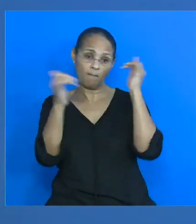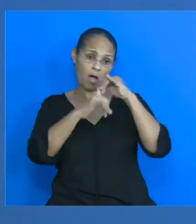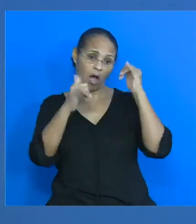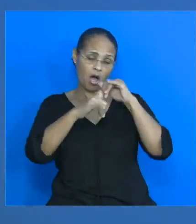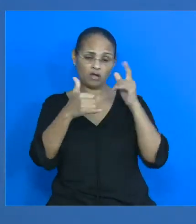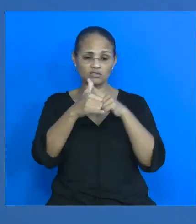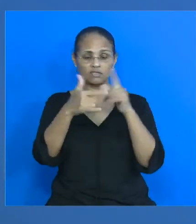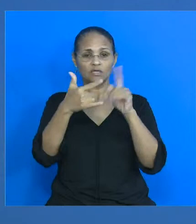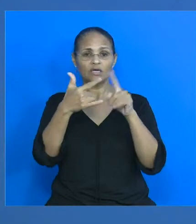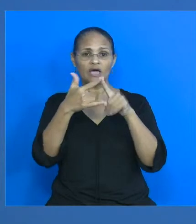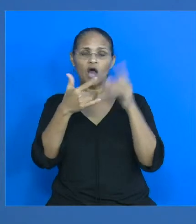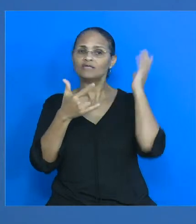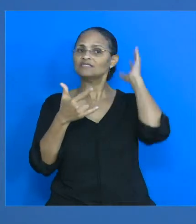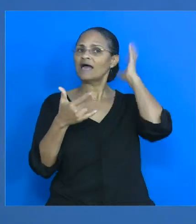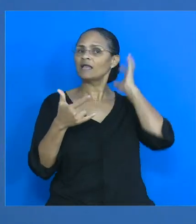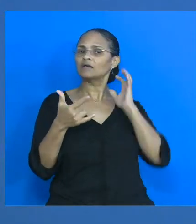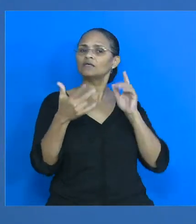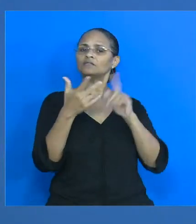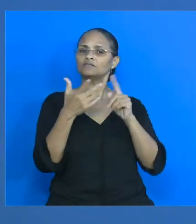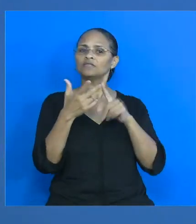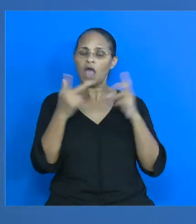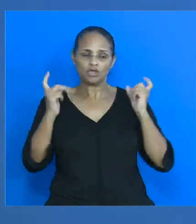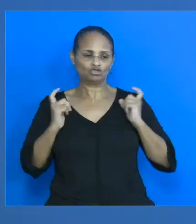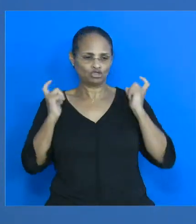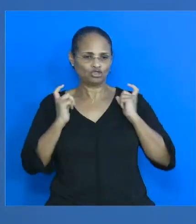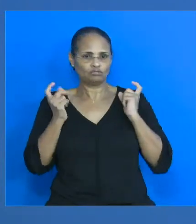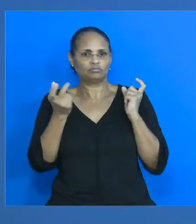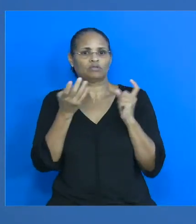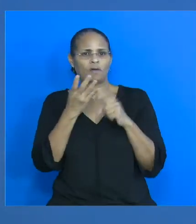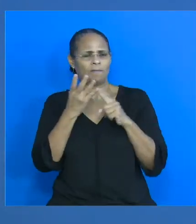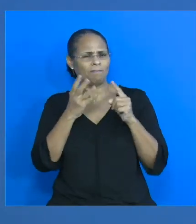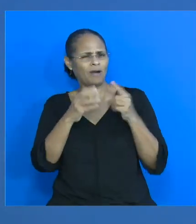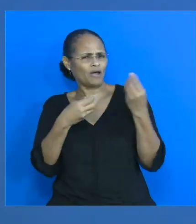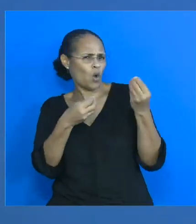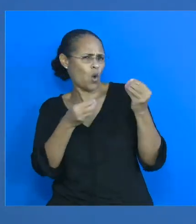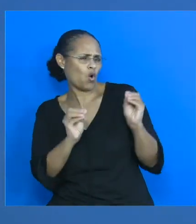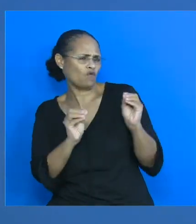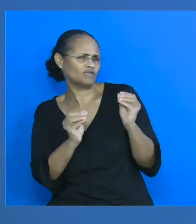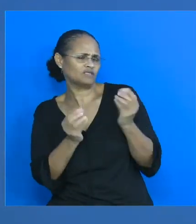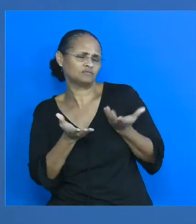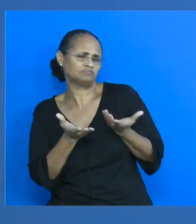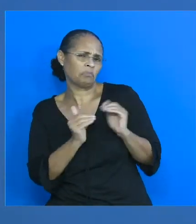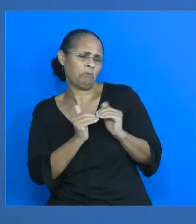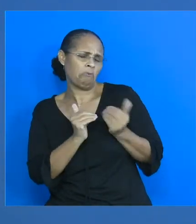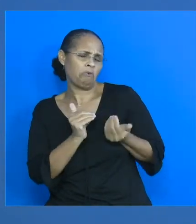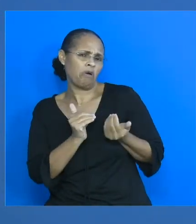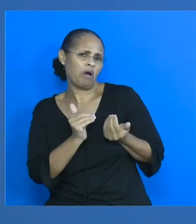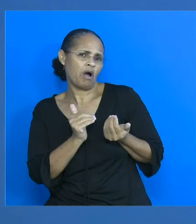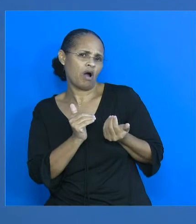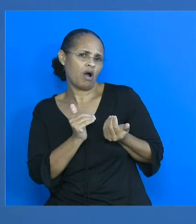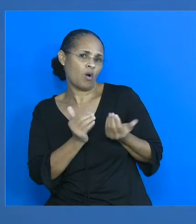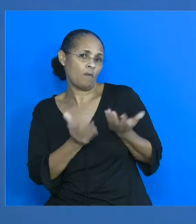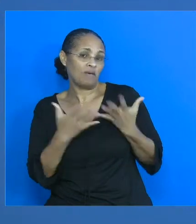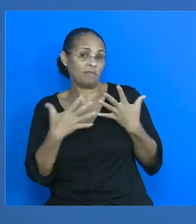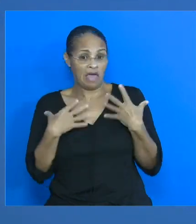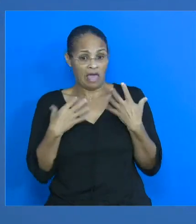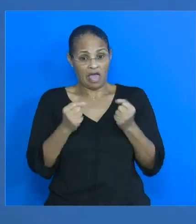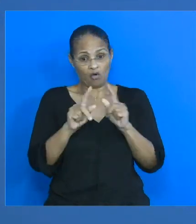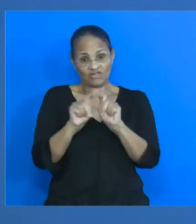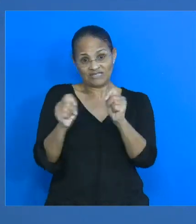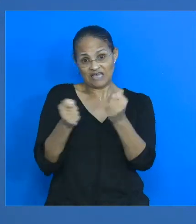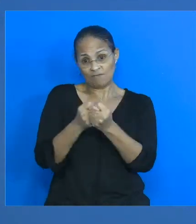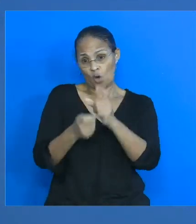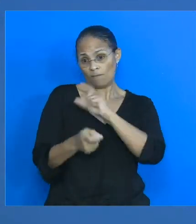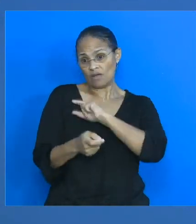about salons and gyms, etc. In terms of offices, is there any way for maybe it's health teams or the police